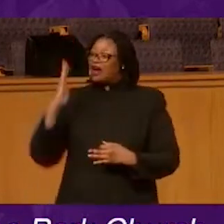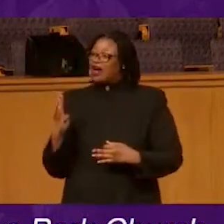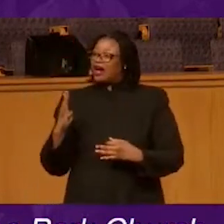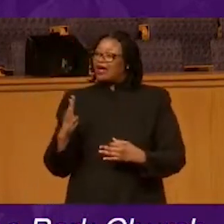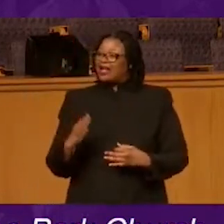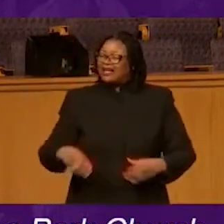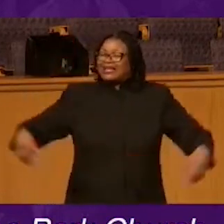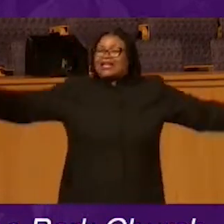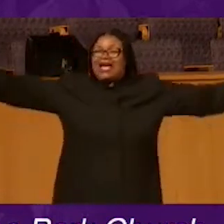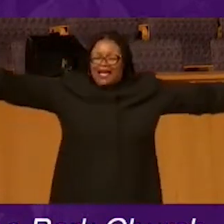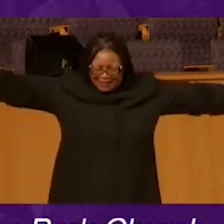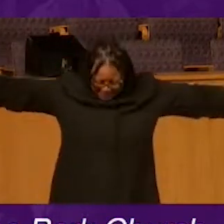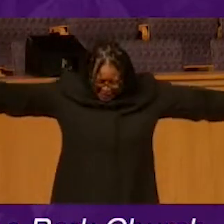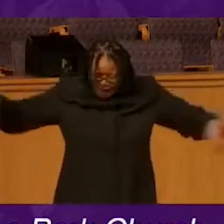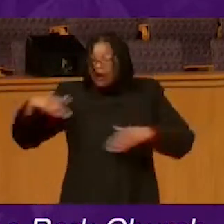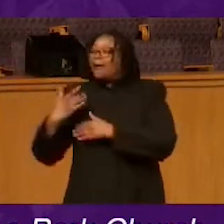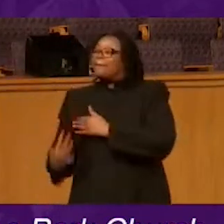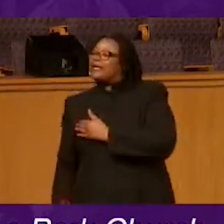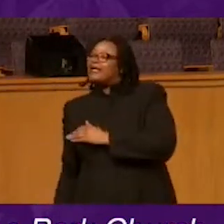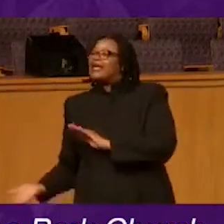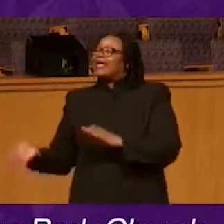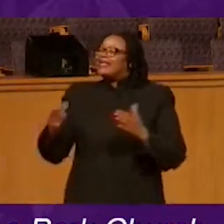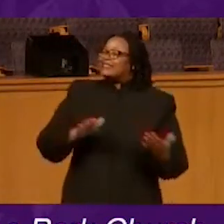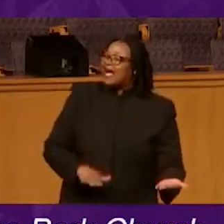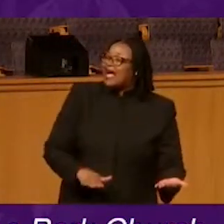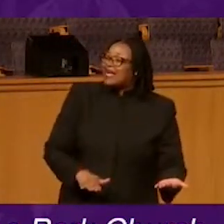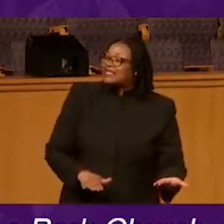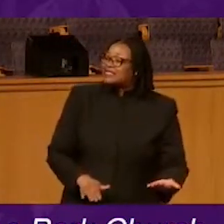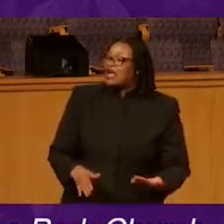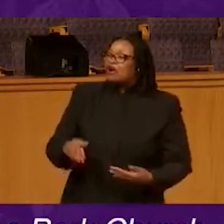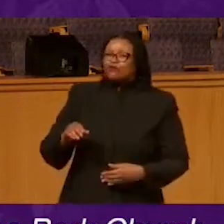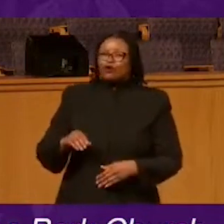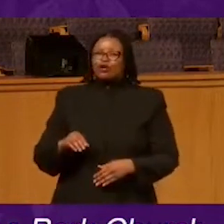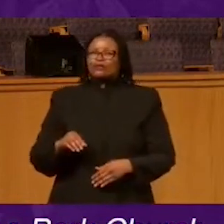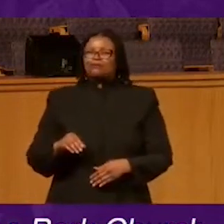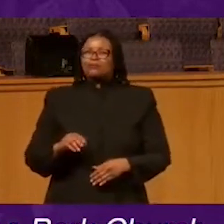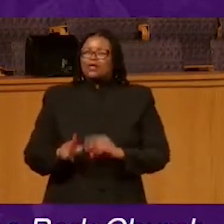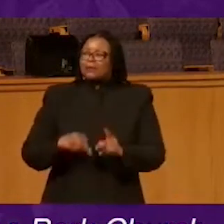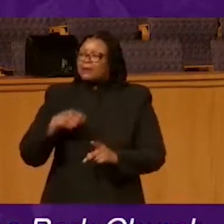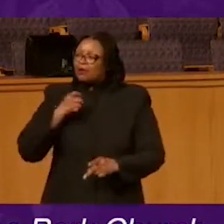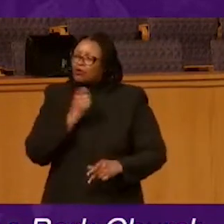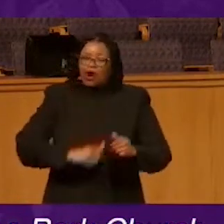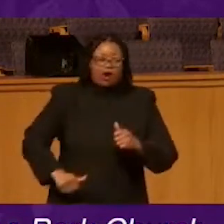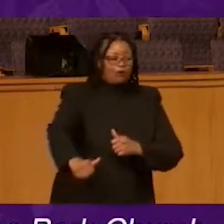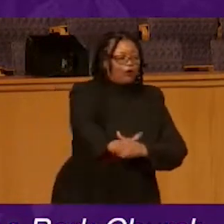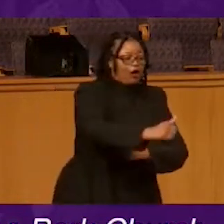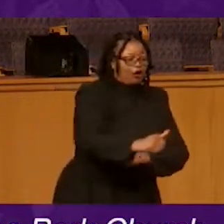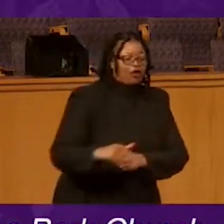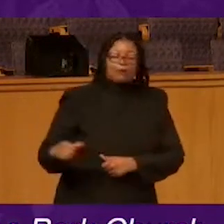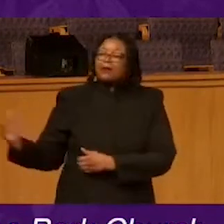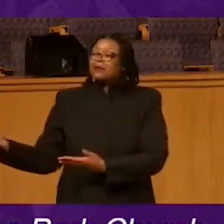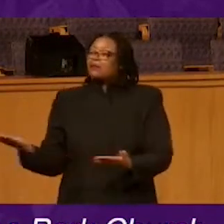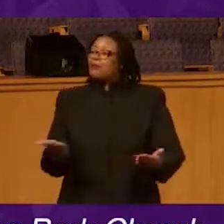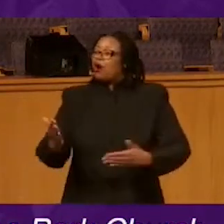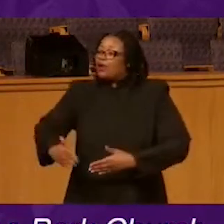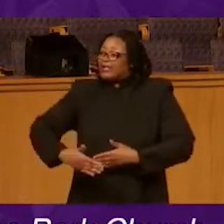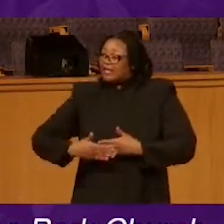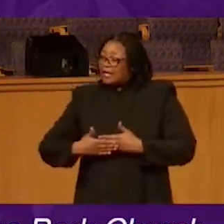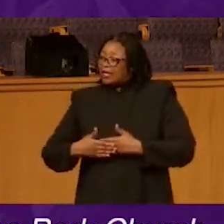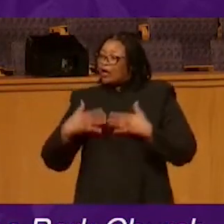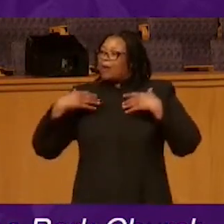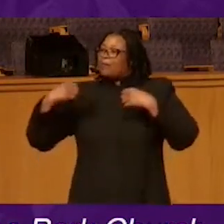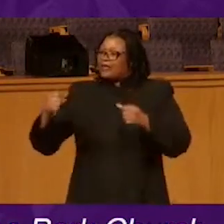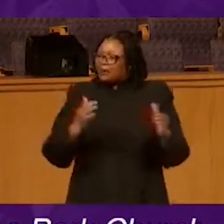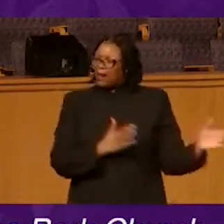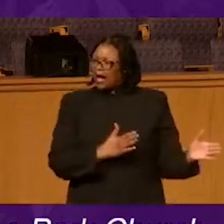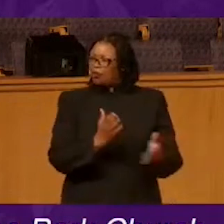there bleeding and dying. It was so that those of us who are far off might be brought near by the power of his